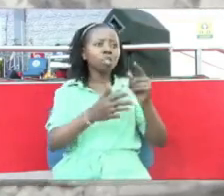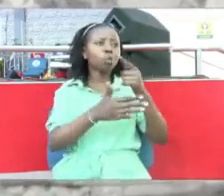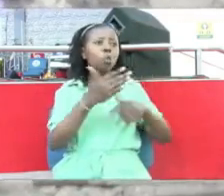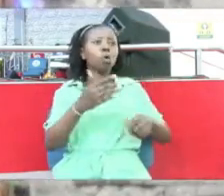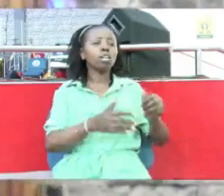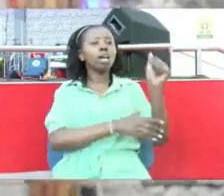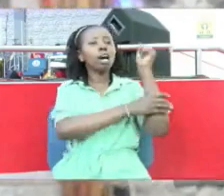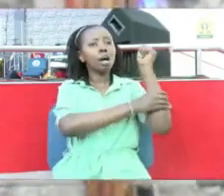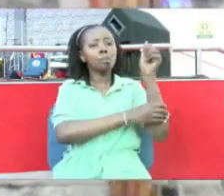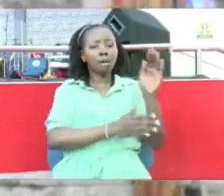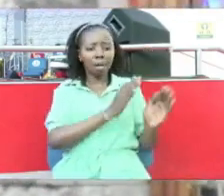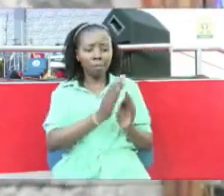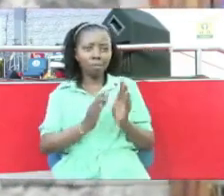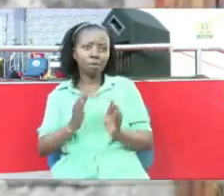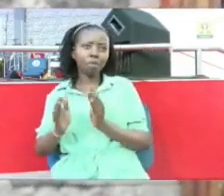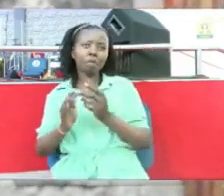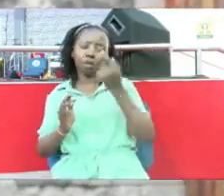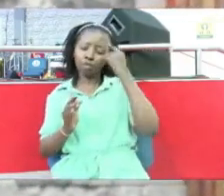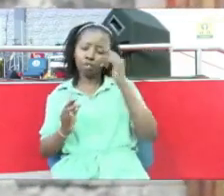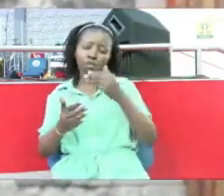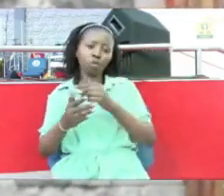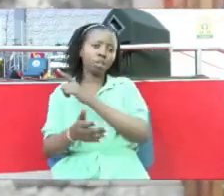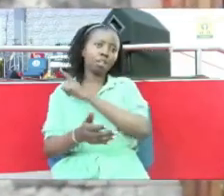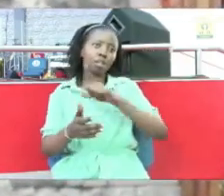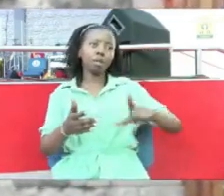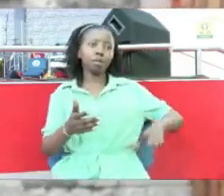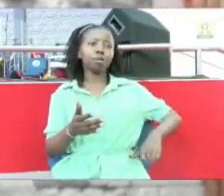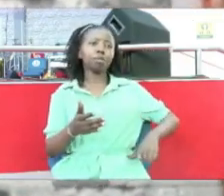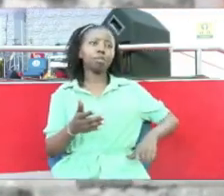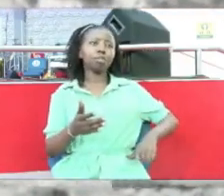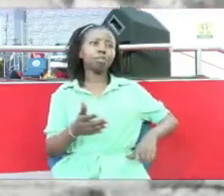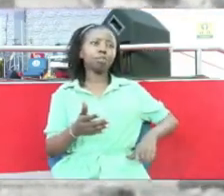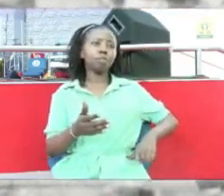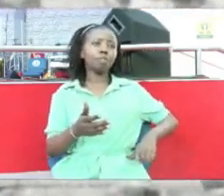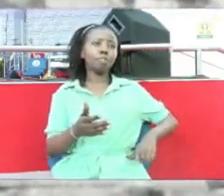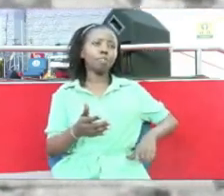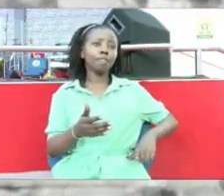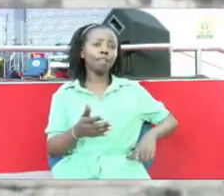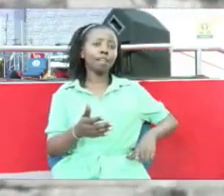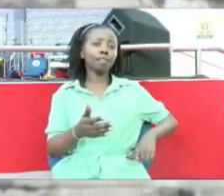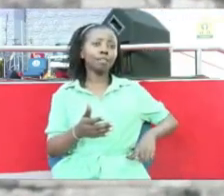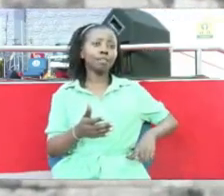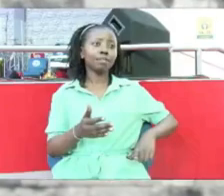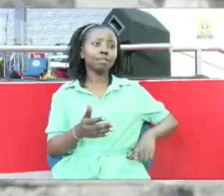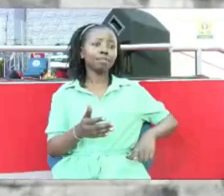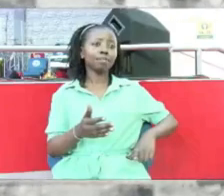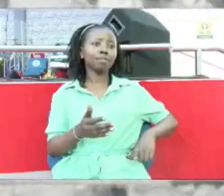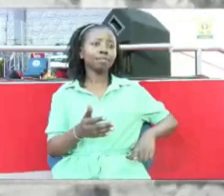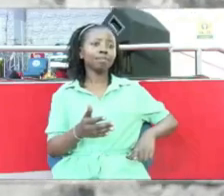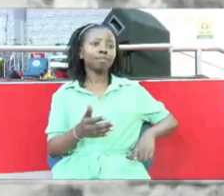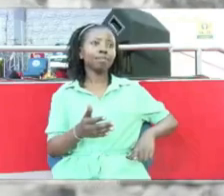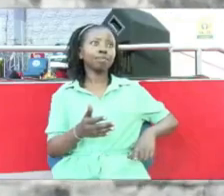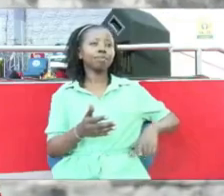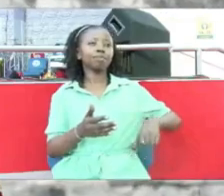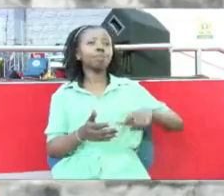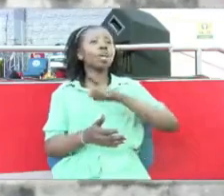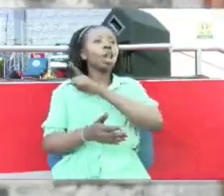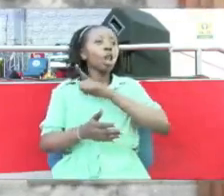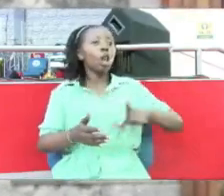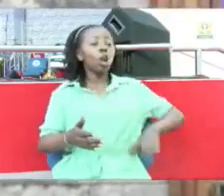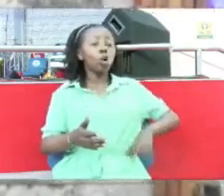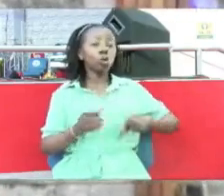walipoendelea kushirikiana na kula yule mlo ambao walikuwa wametayarisha. He was able to reveal the secrets that Abraham did not